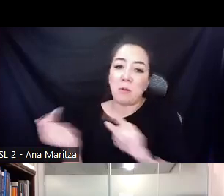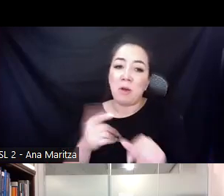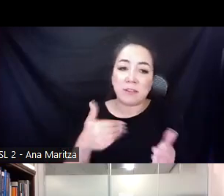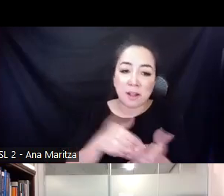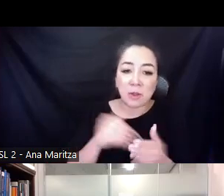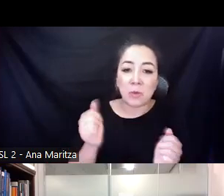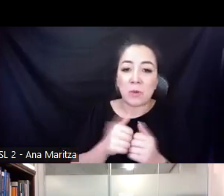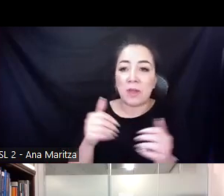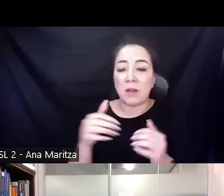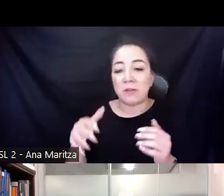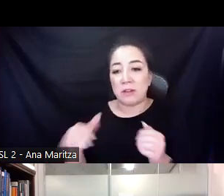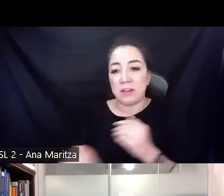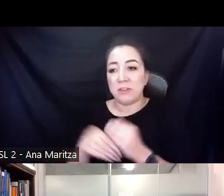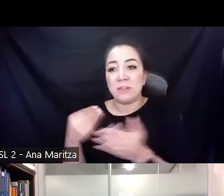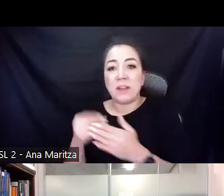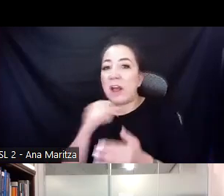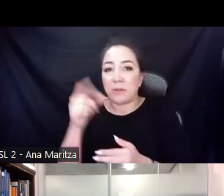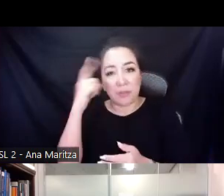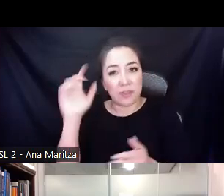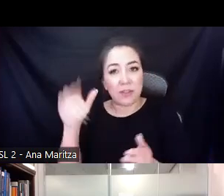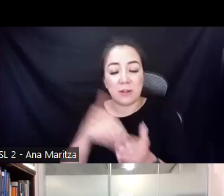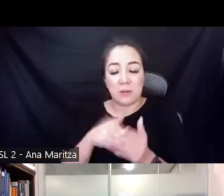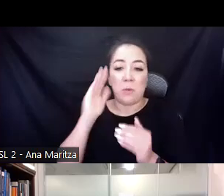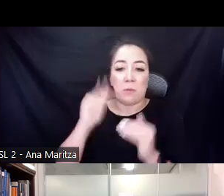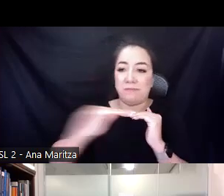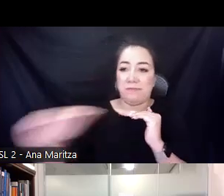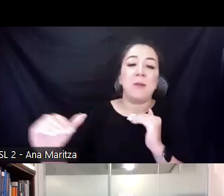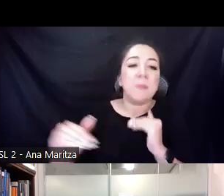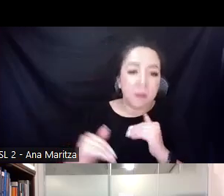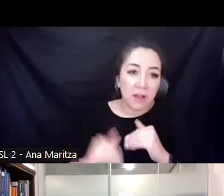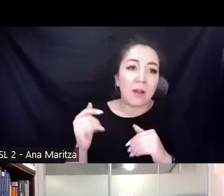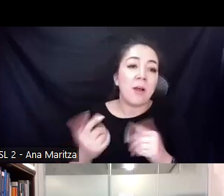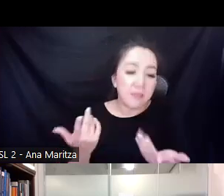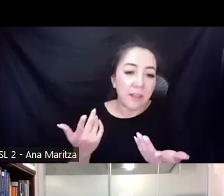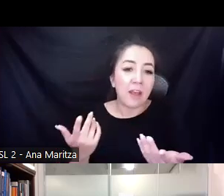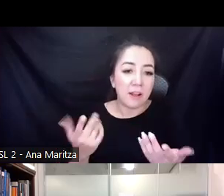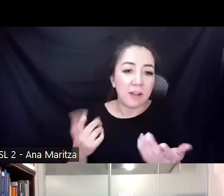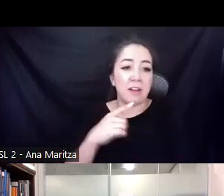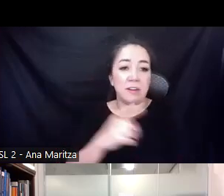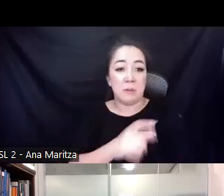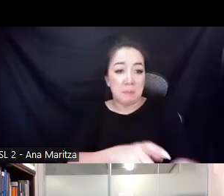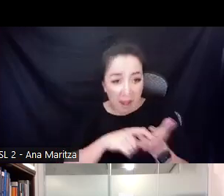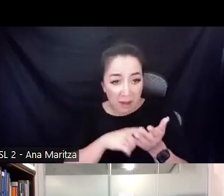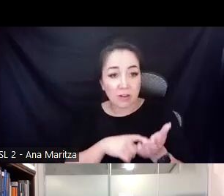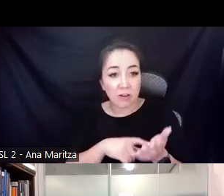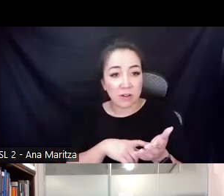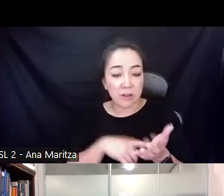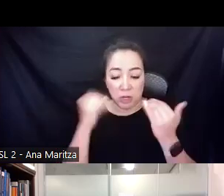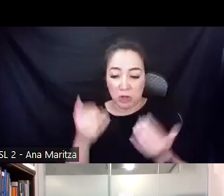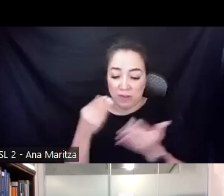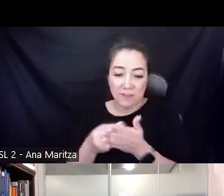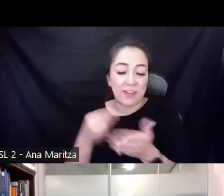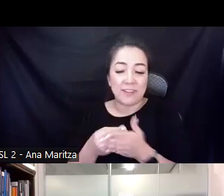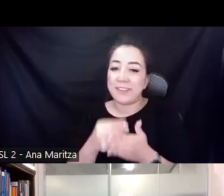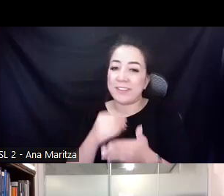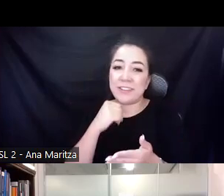some additional funding, I don't think the centers are sustainable. Even though they are legislatively mandated, the current funding is just